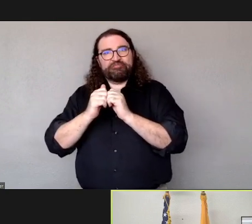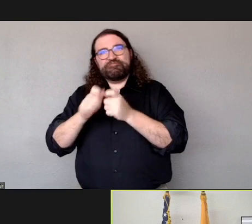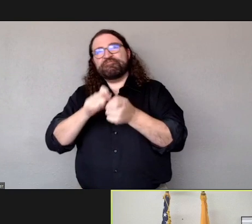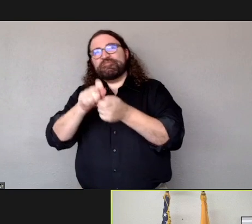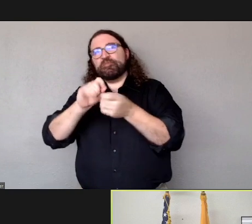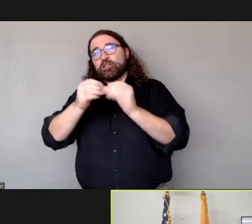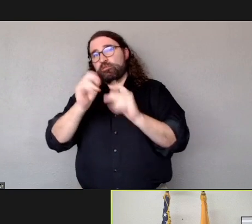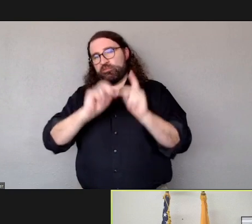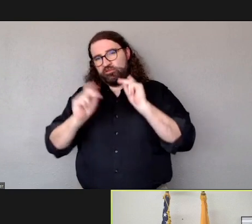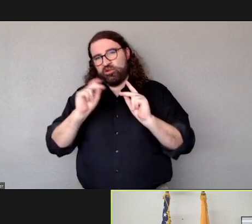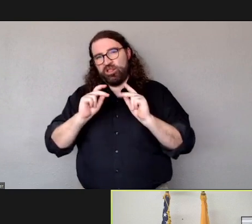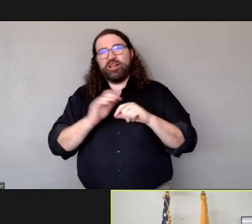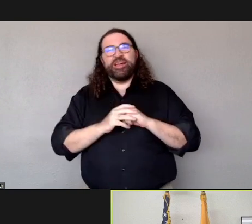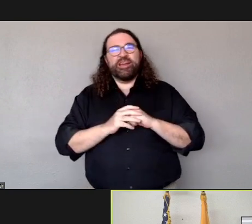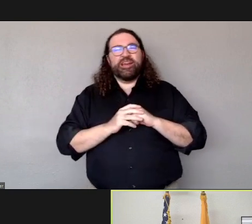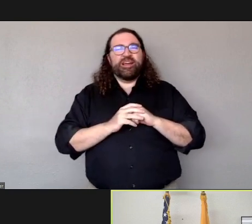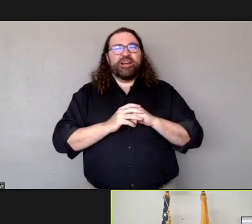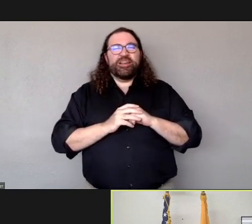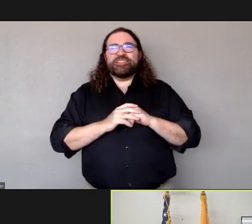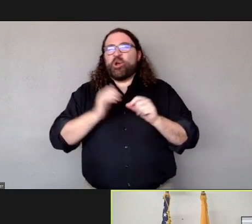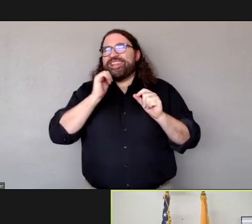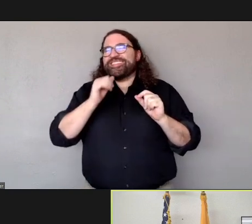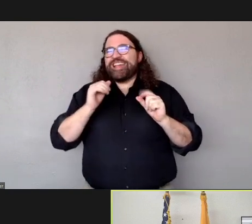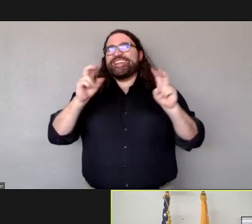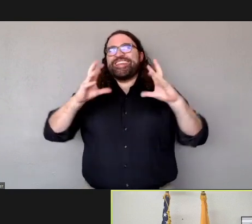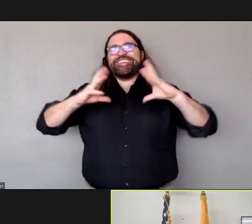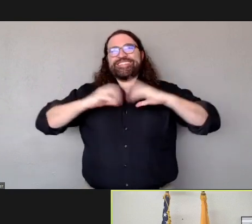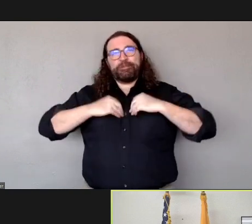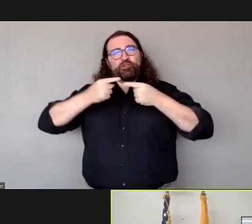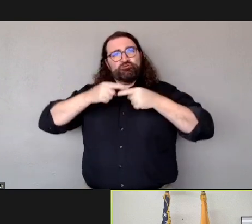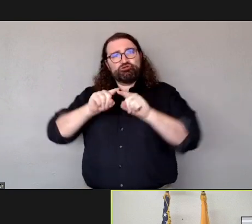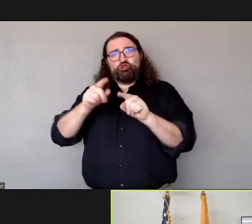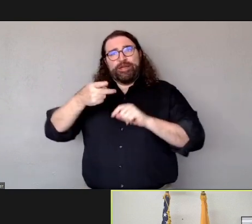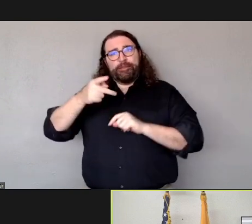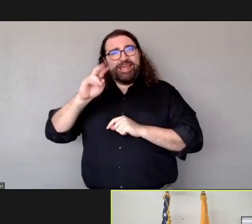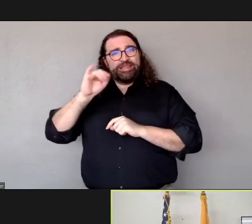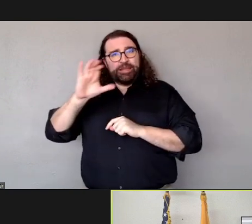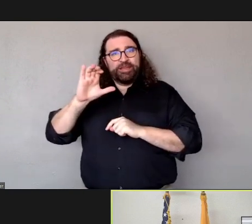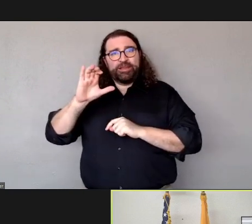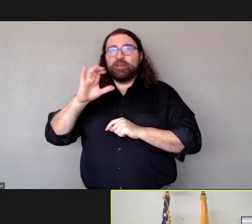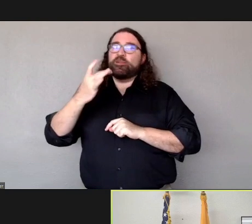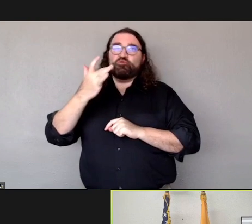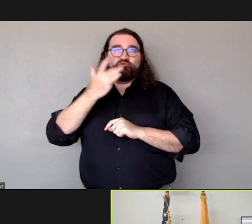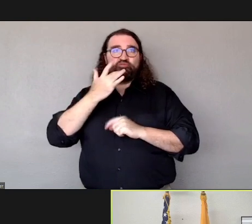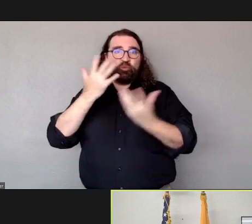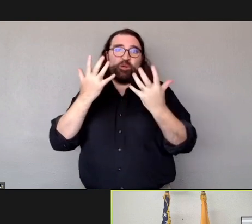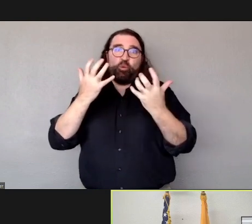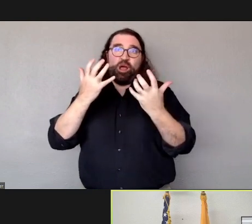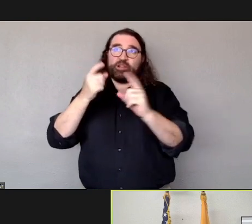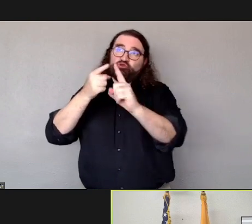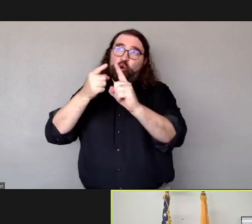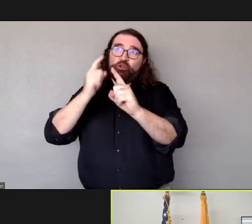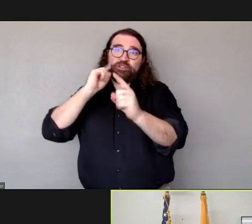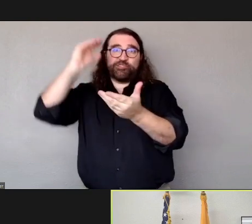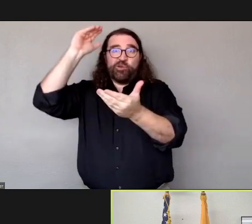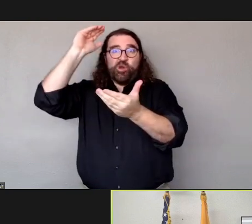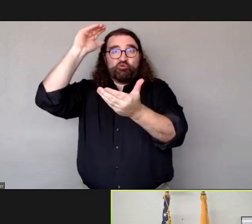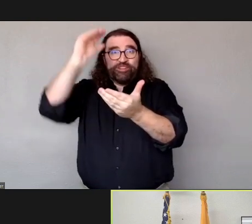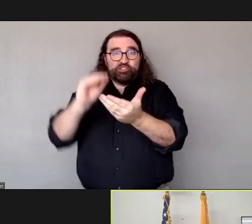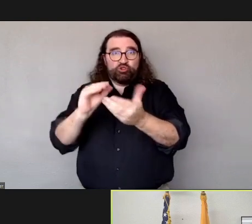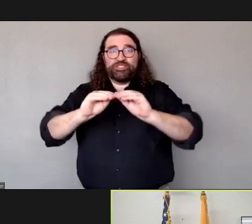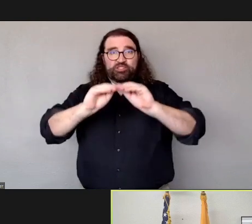about what's acceptable because it's a pandemic. We'd like transmission and